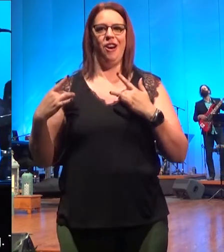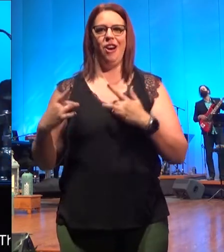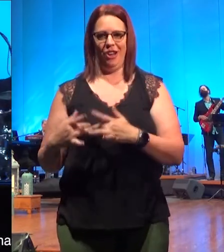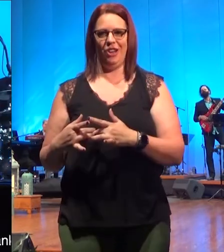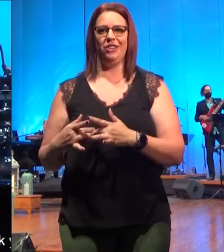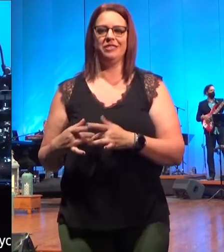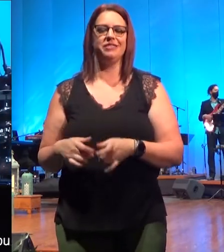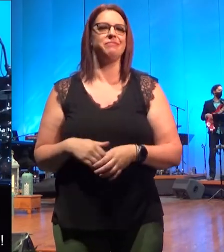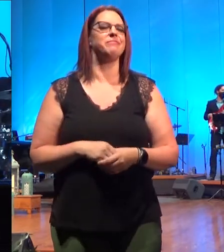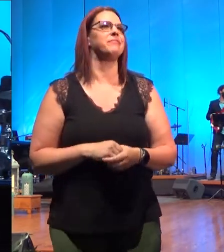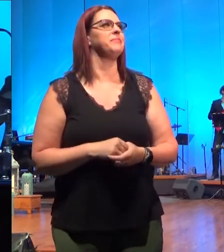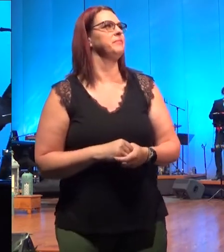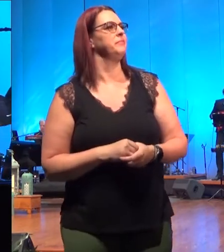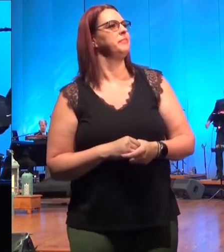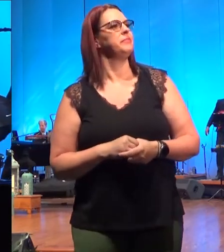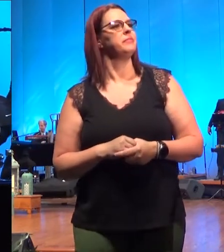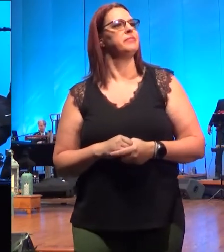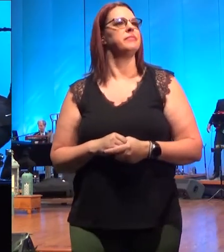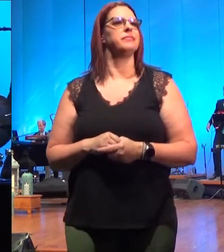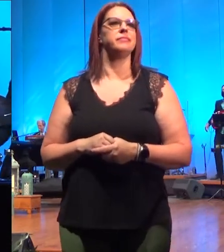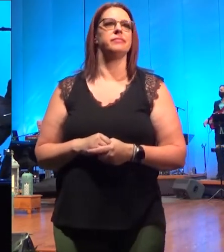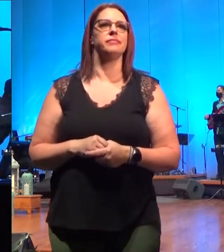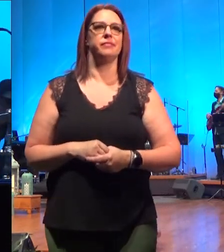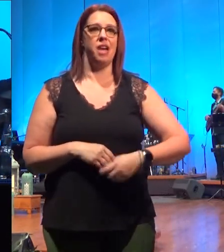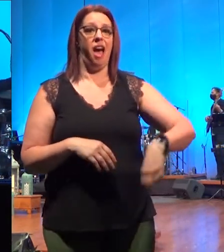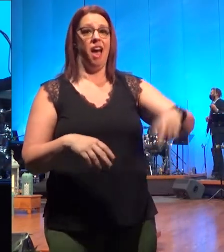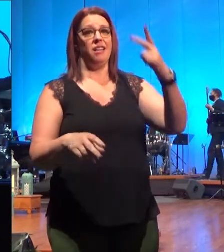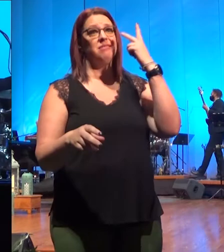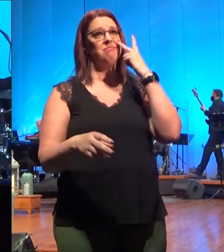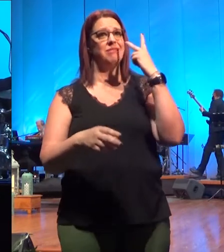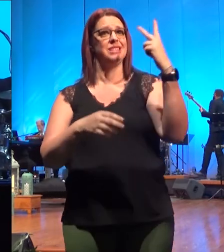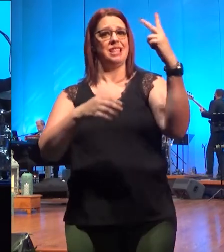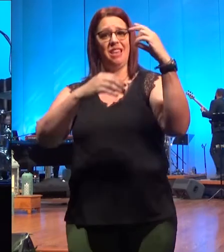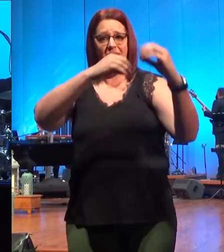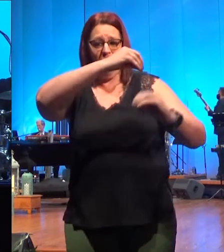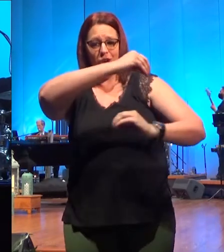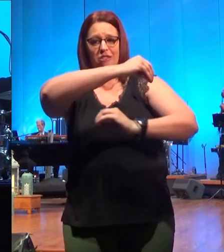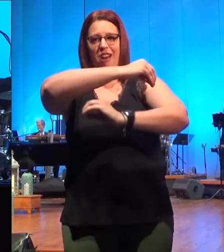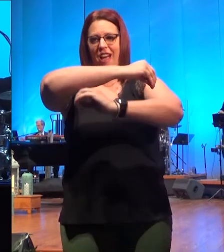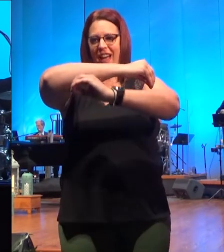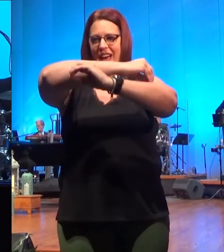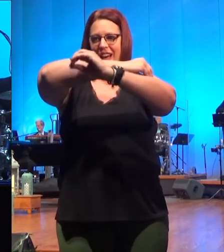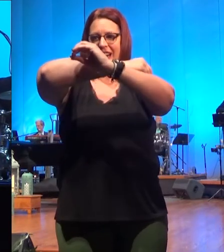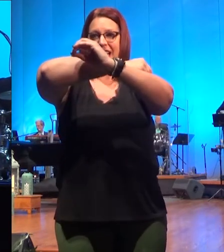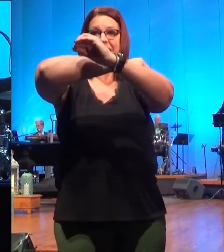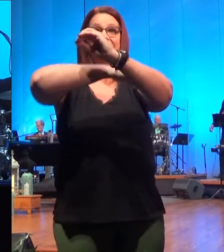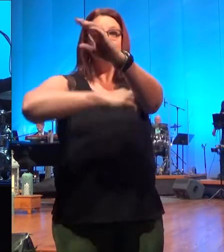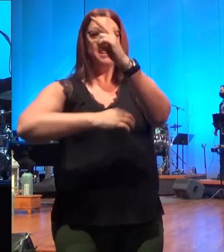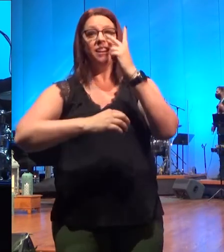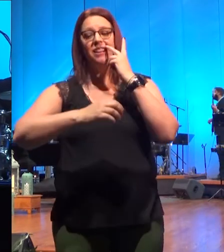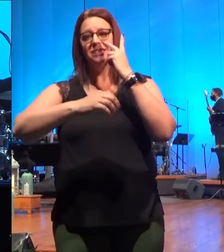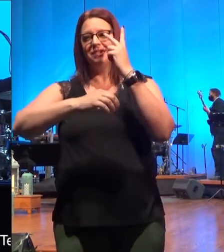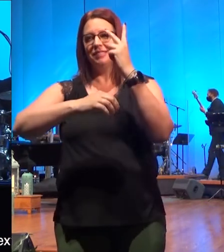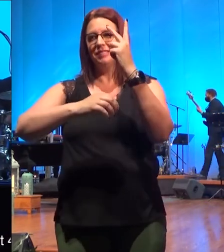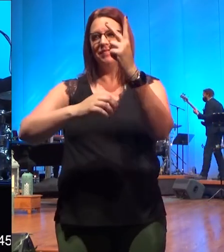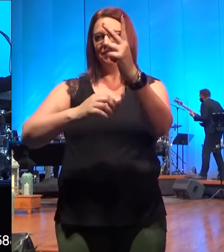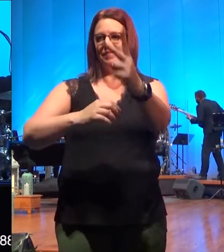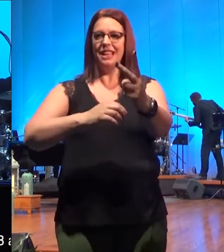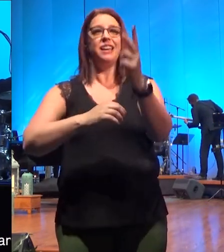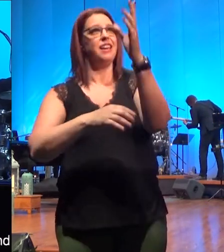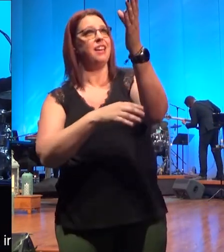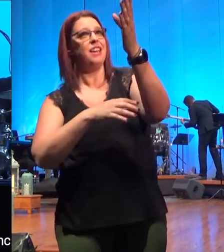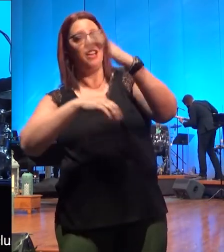heart. I went for the horizon and I found the glory of